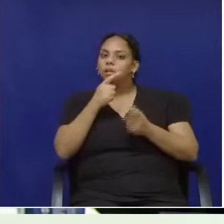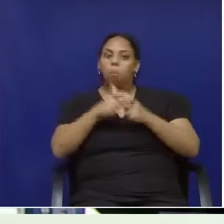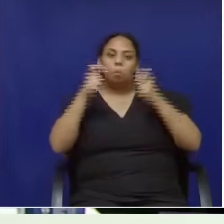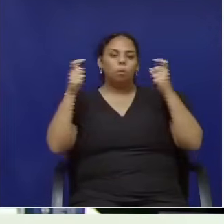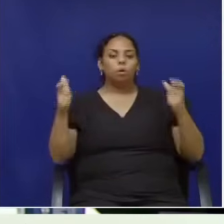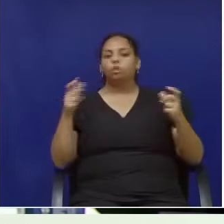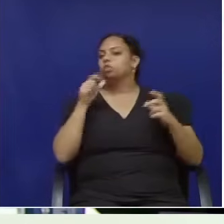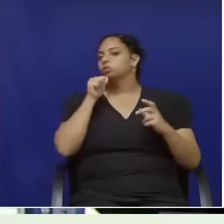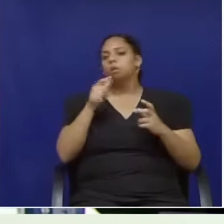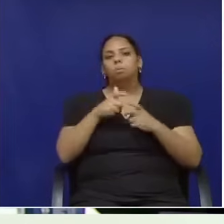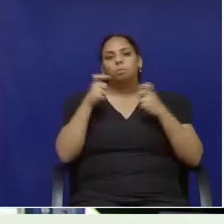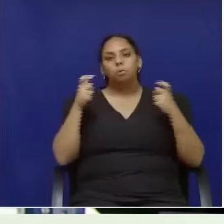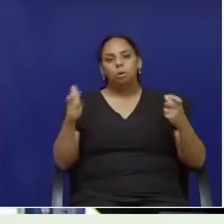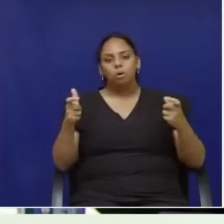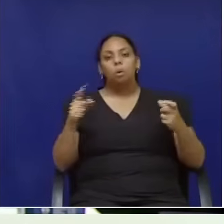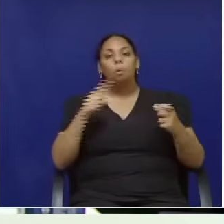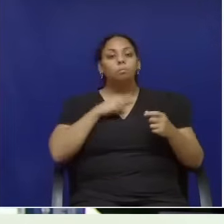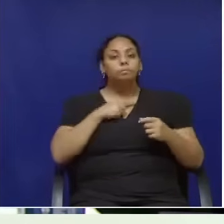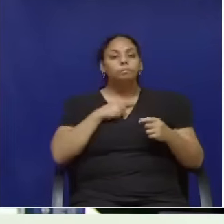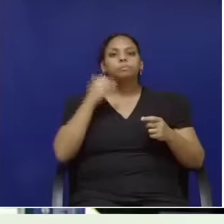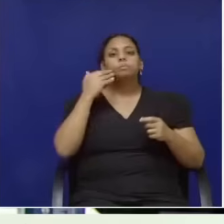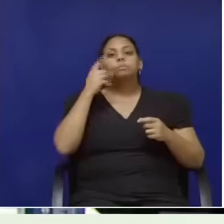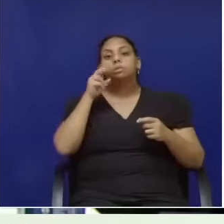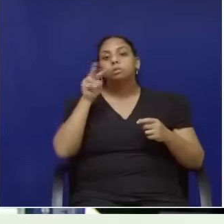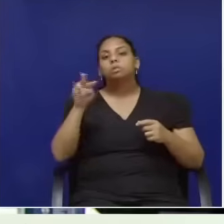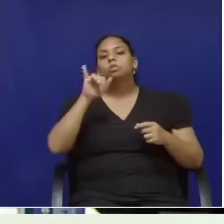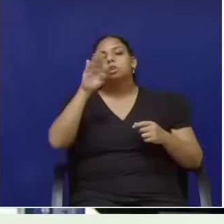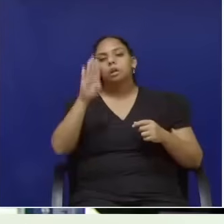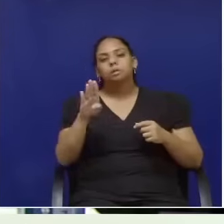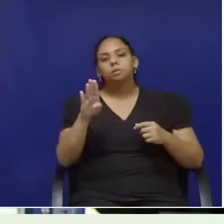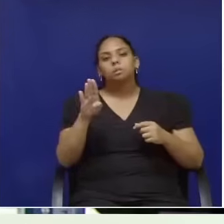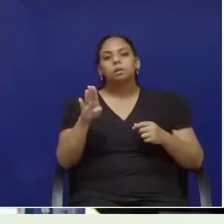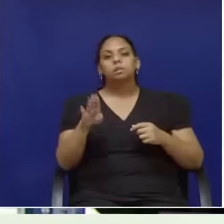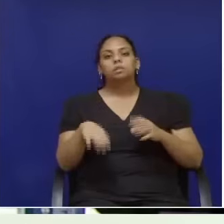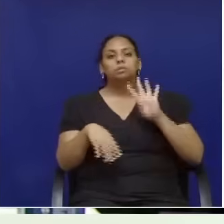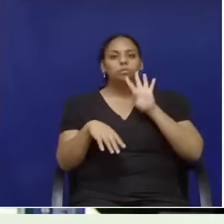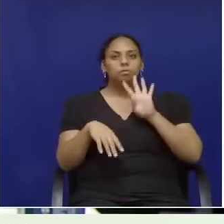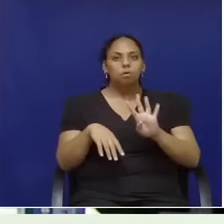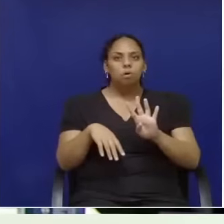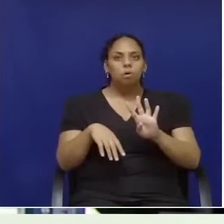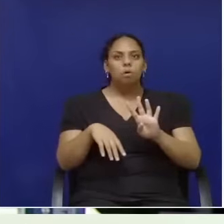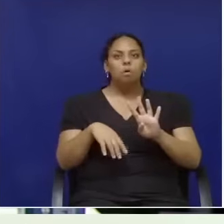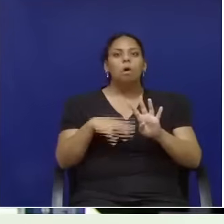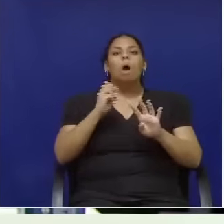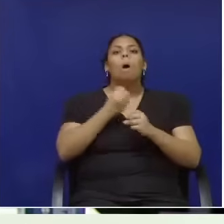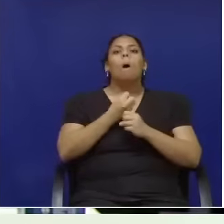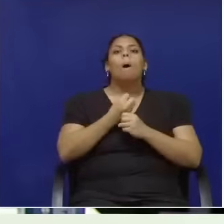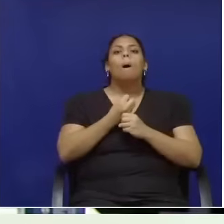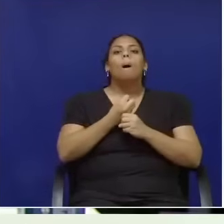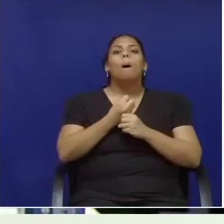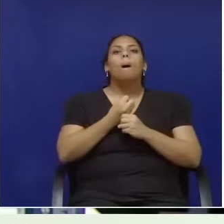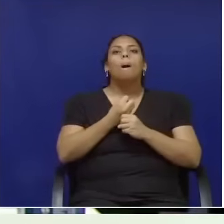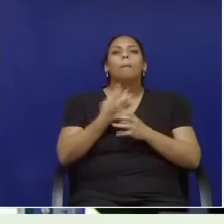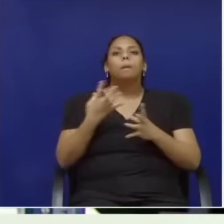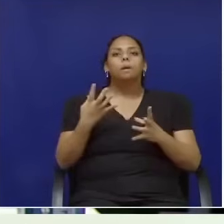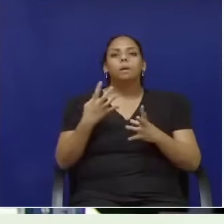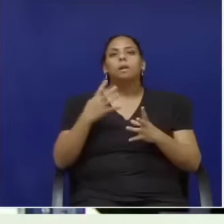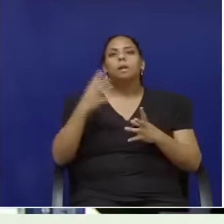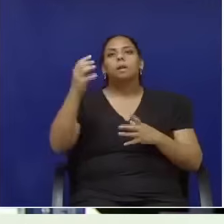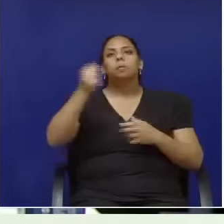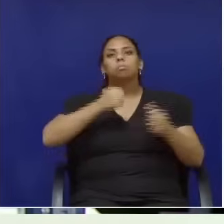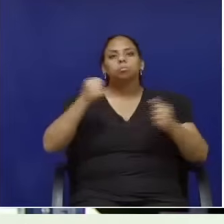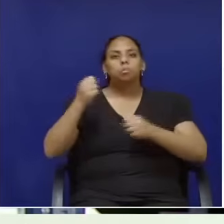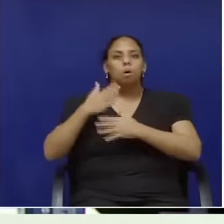broad, because if we look at the Johannesburg, it's 4. How many employees do we have in the Gauteng South